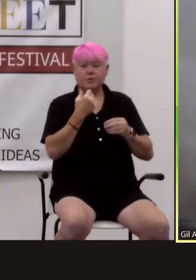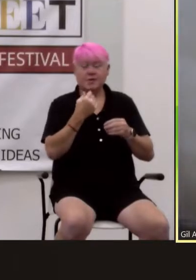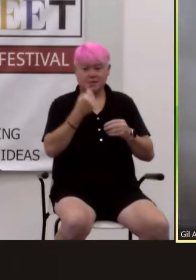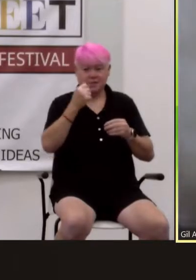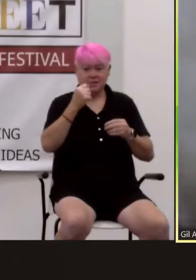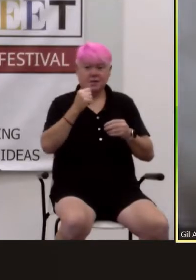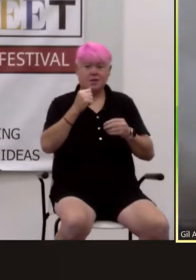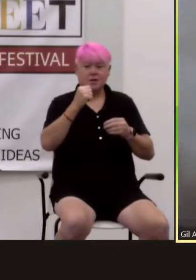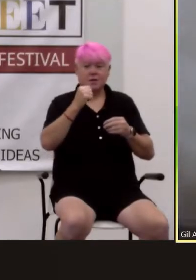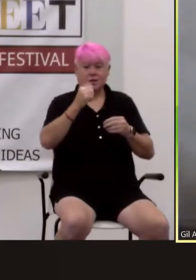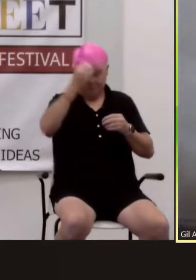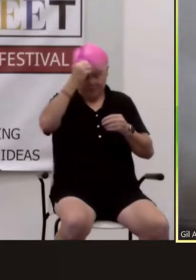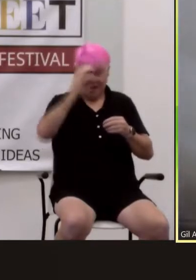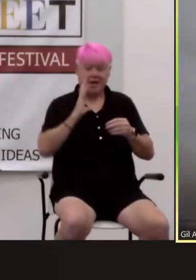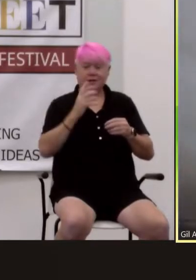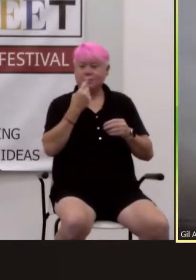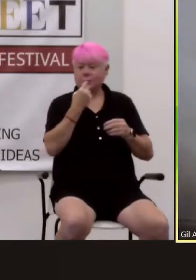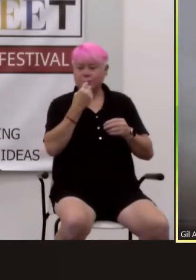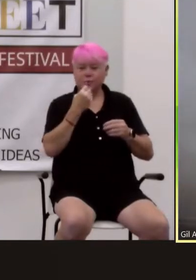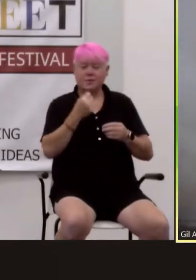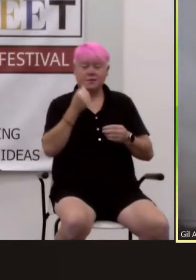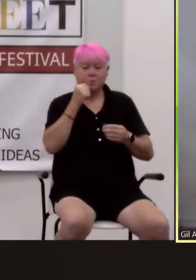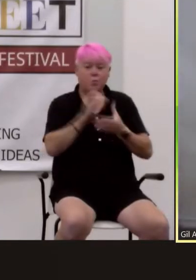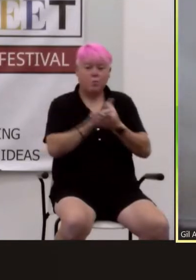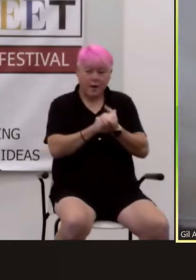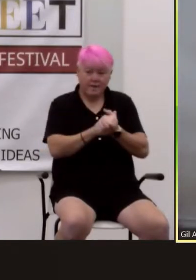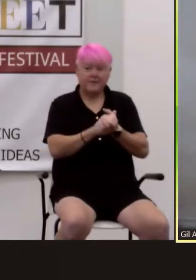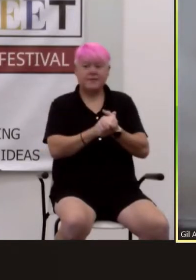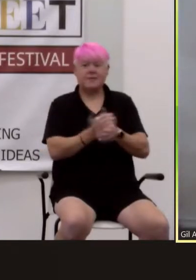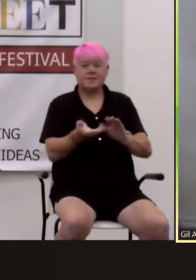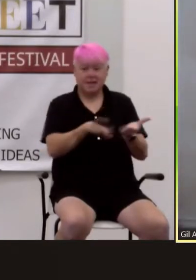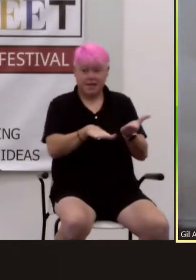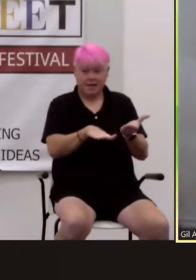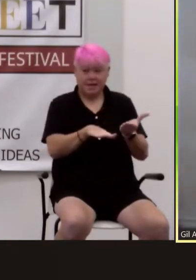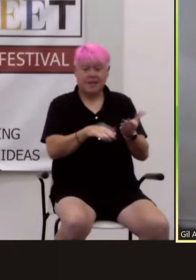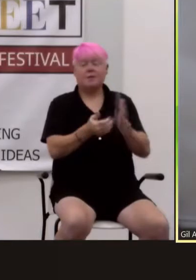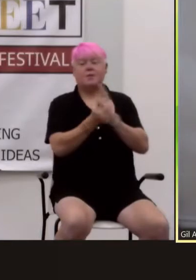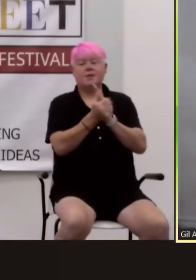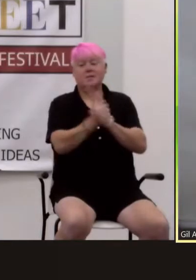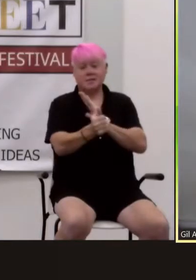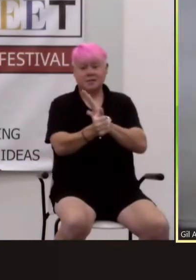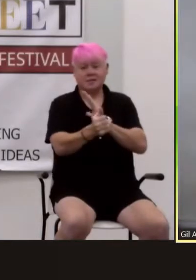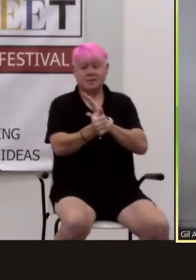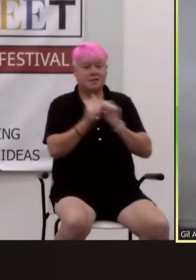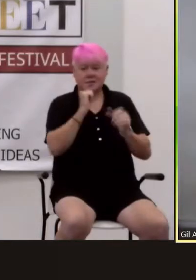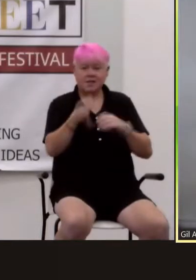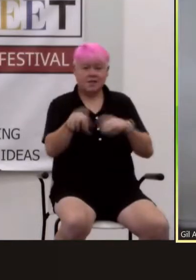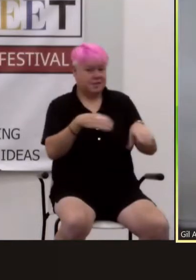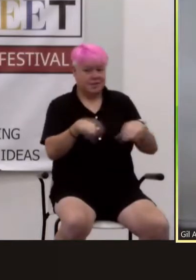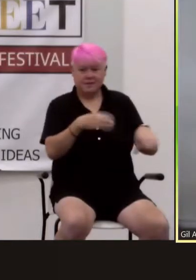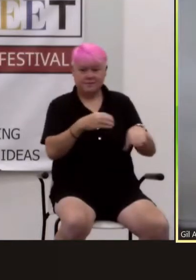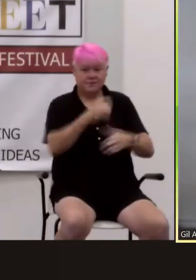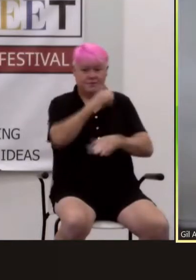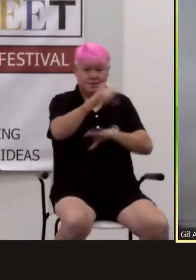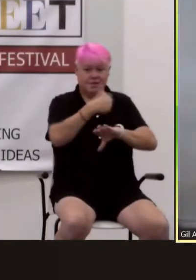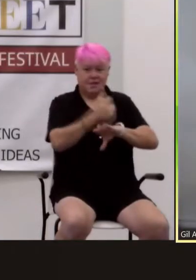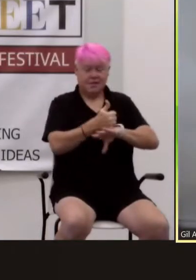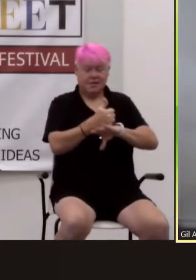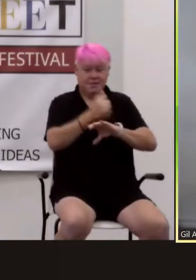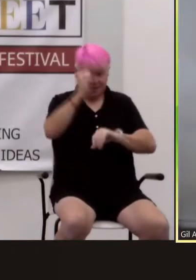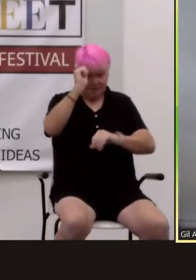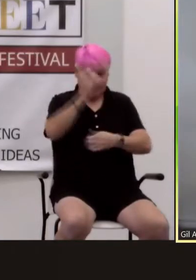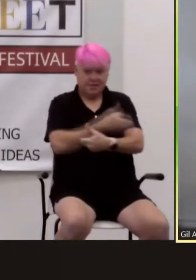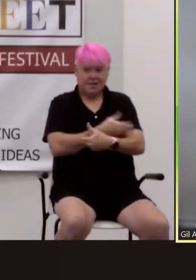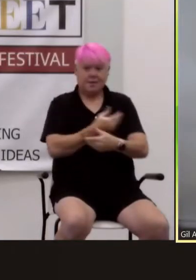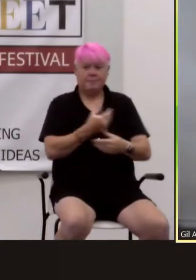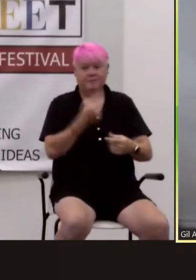realizes that with the skills he has in his life, he really hasn't done enough to set his son up for the kind of life he would